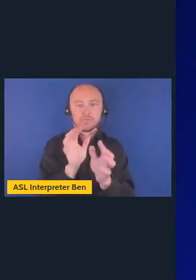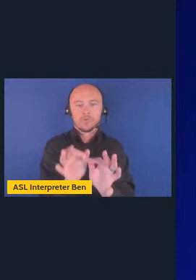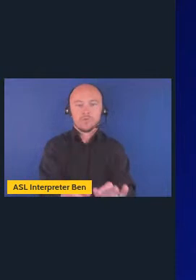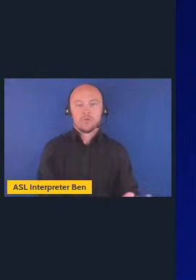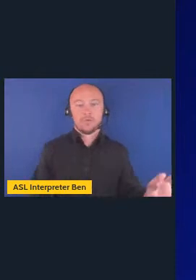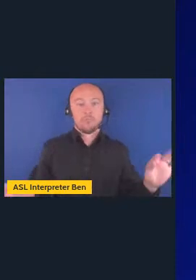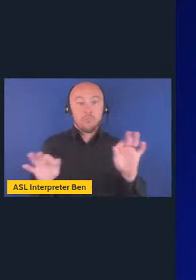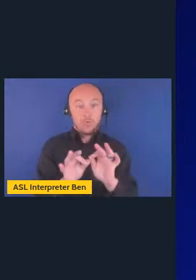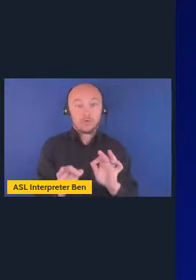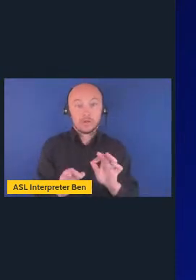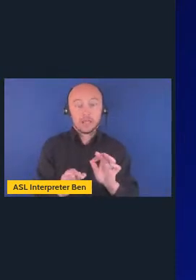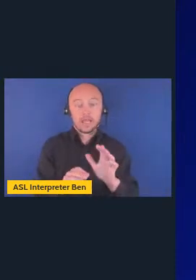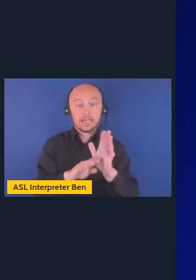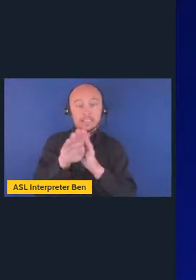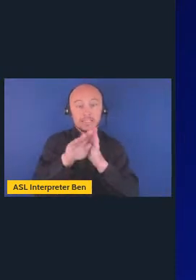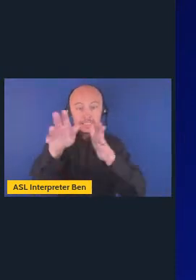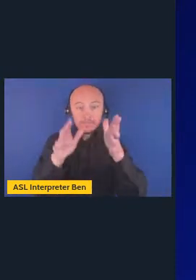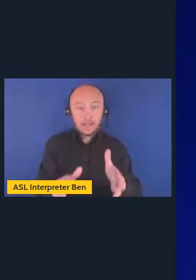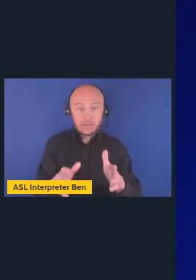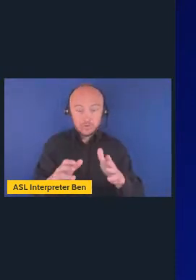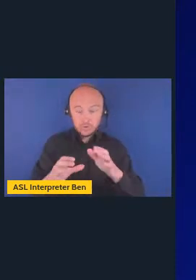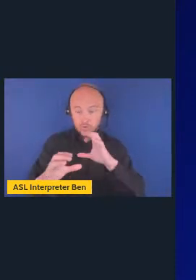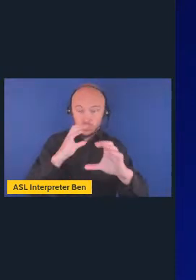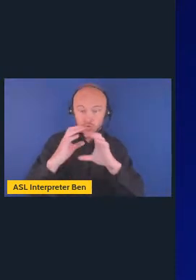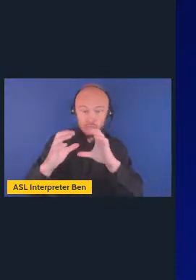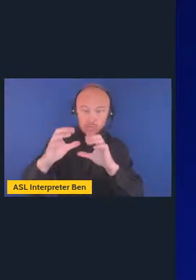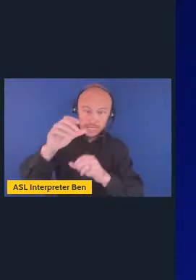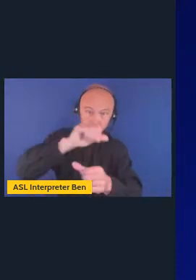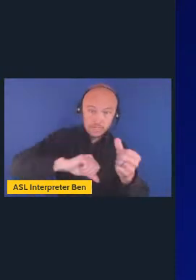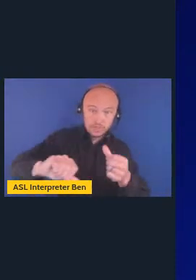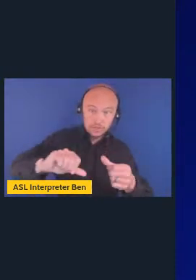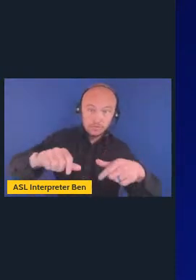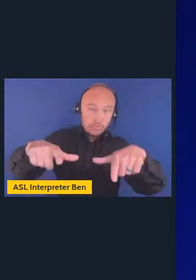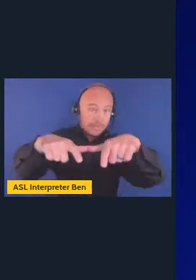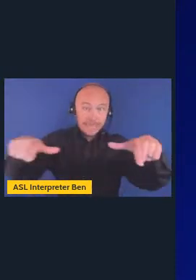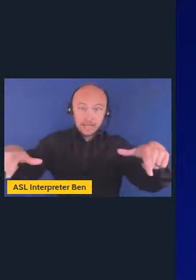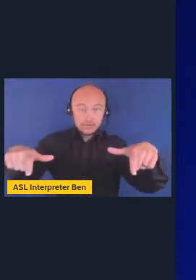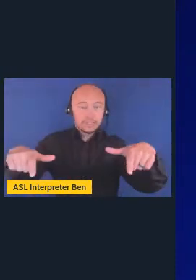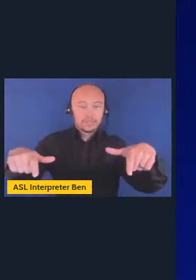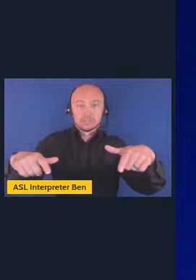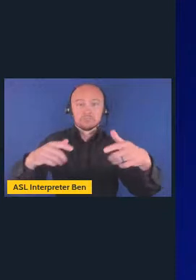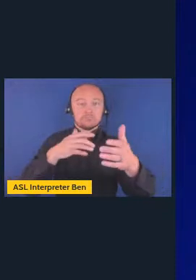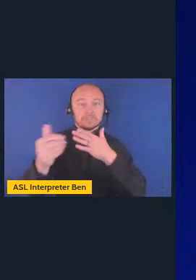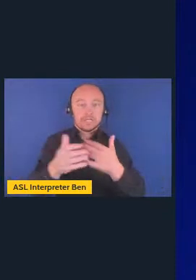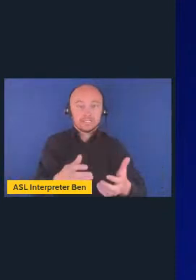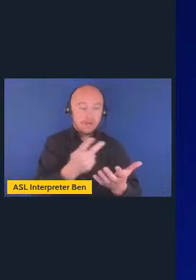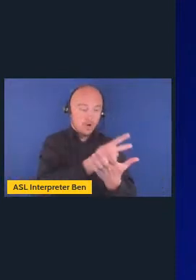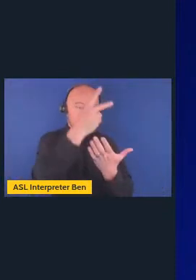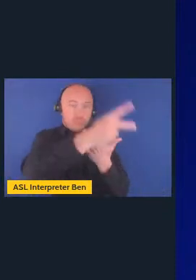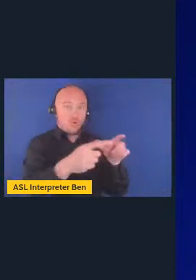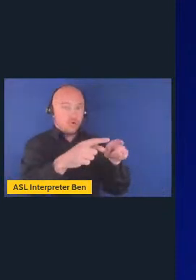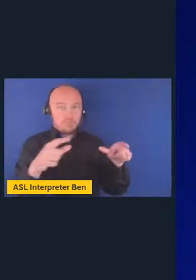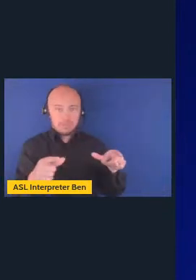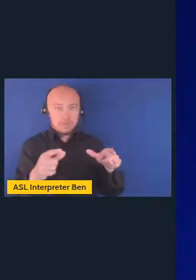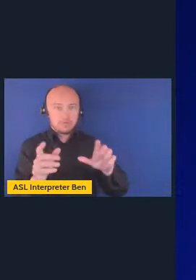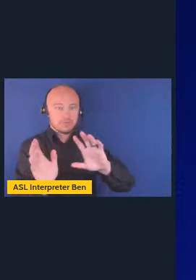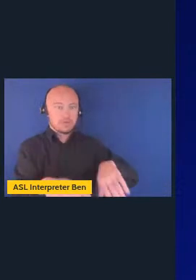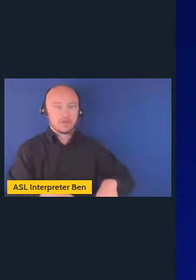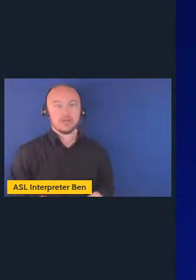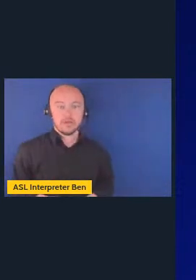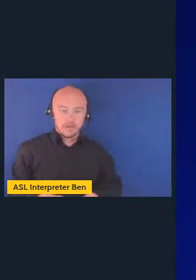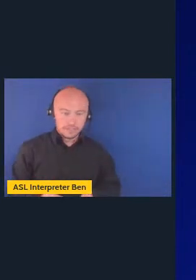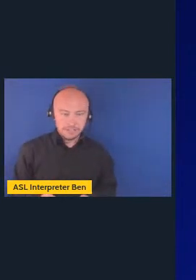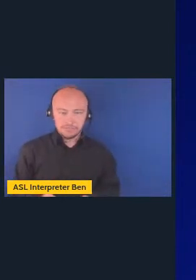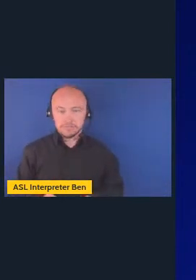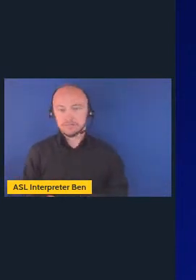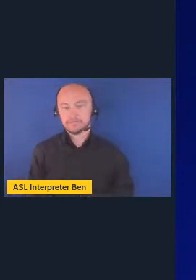you as developers to communicate with each other in a common language, regardless of what the language is that you're using. Domain-driven